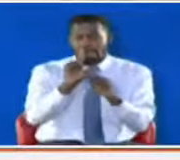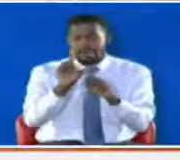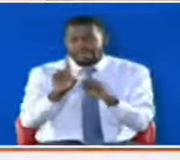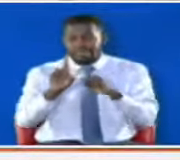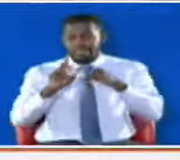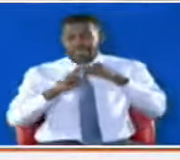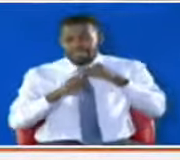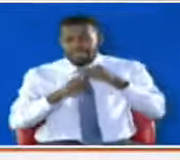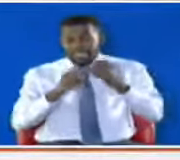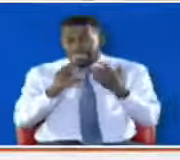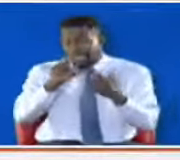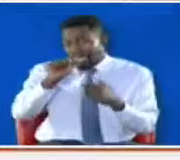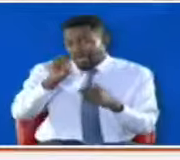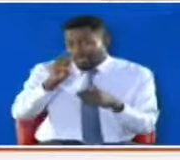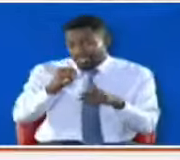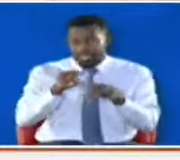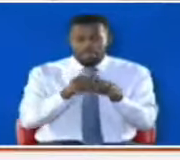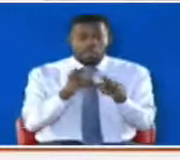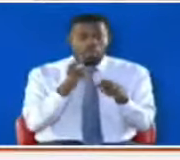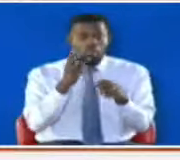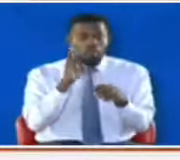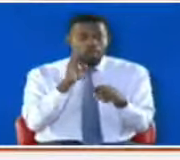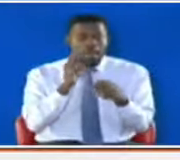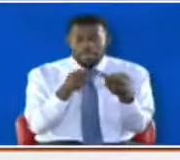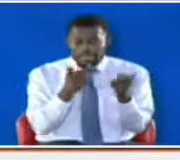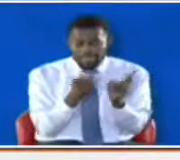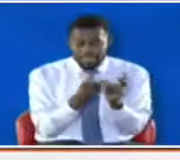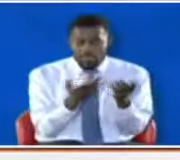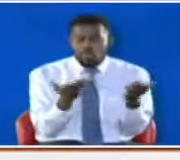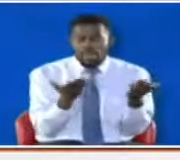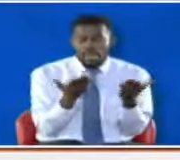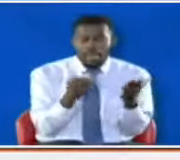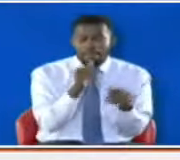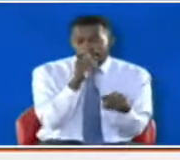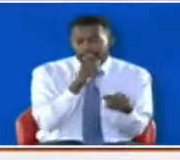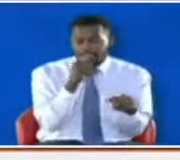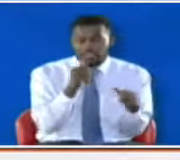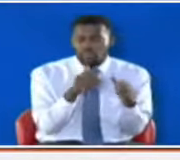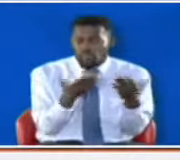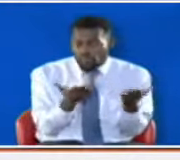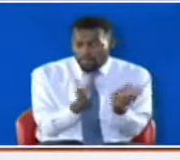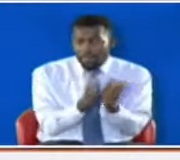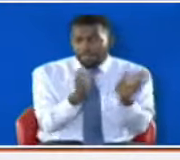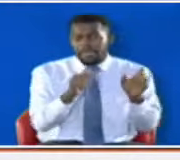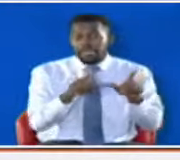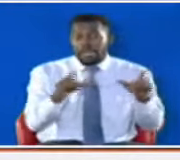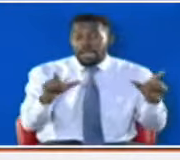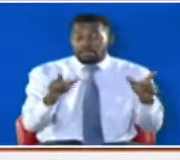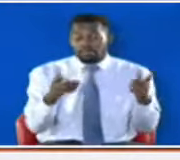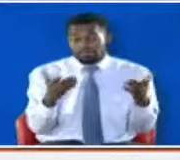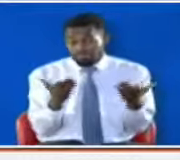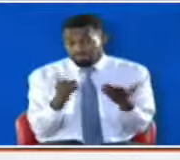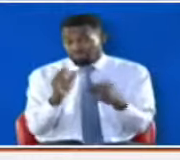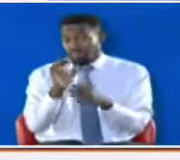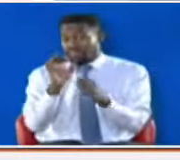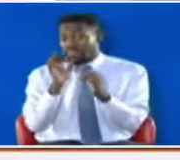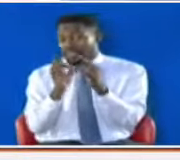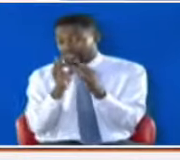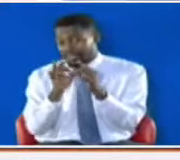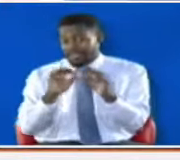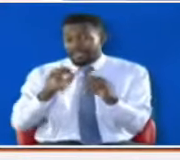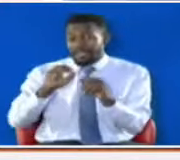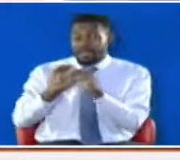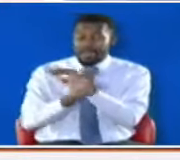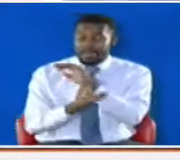water reservoirs situated within public and private land in 33 counties, which are already full and present